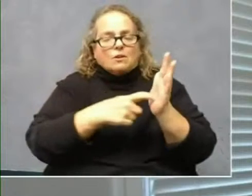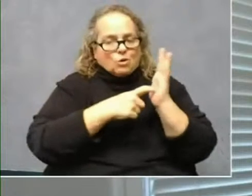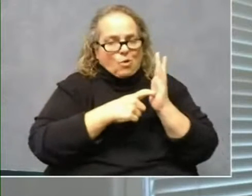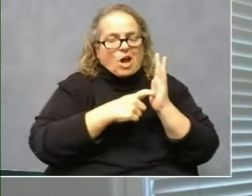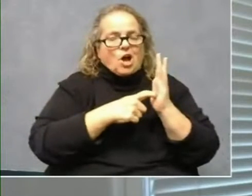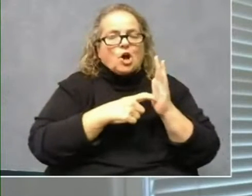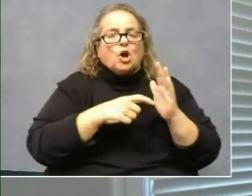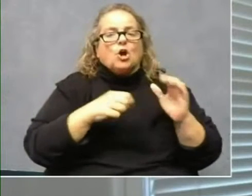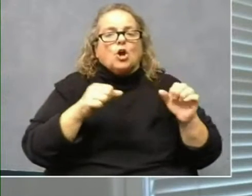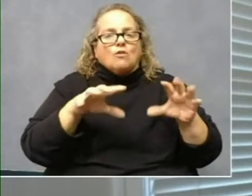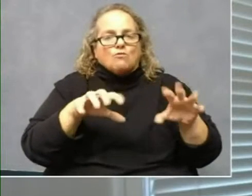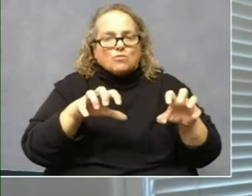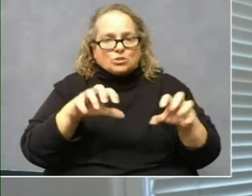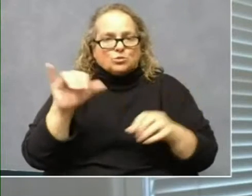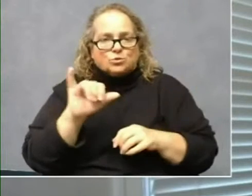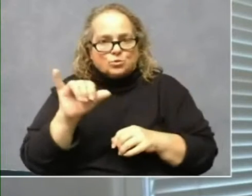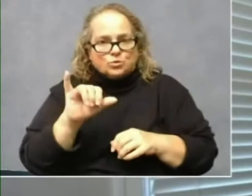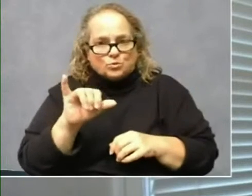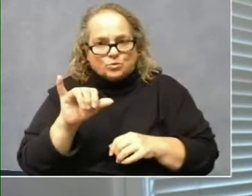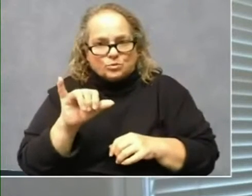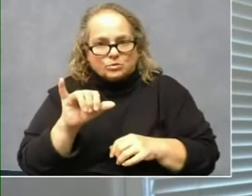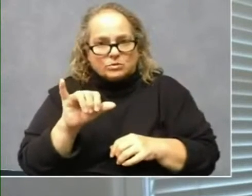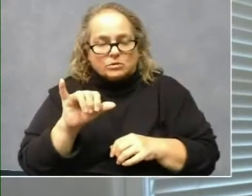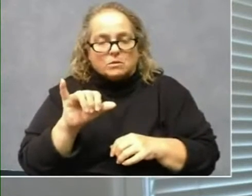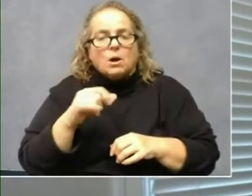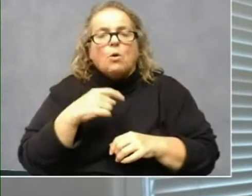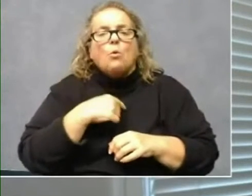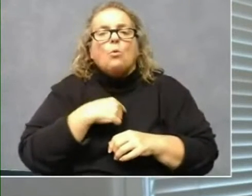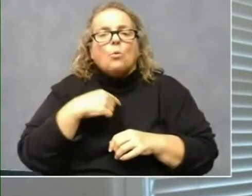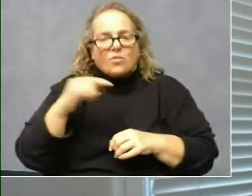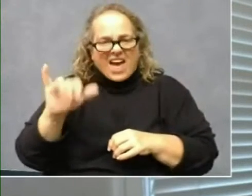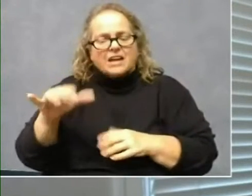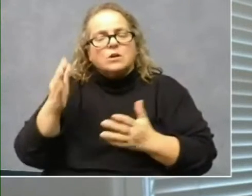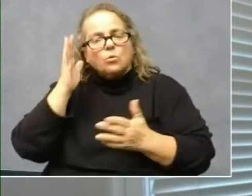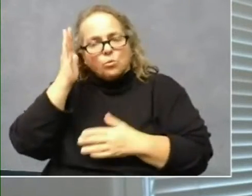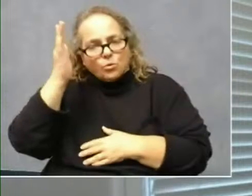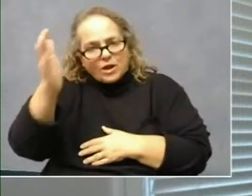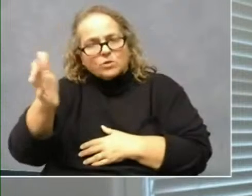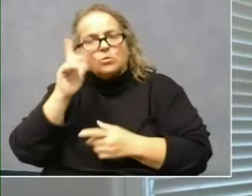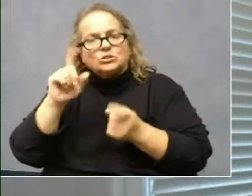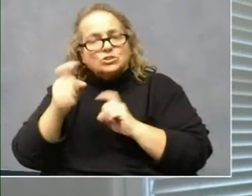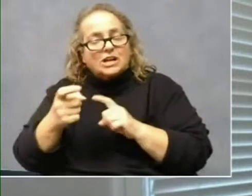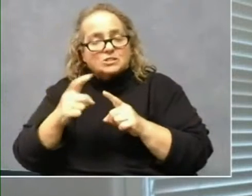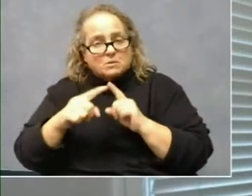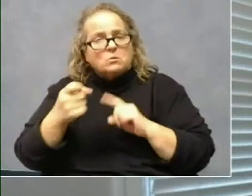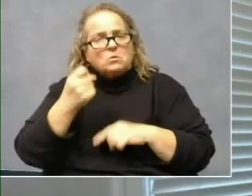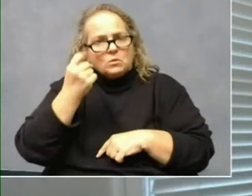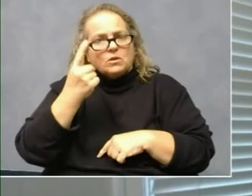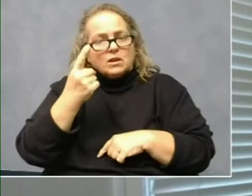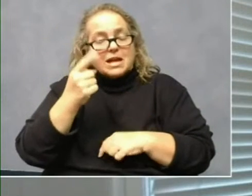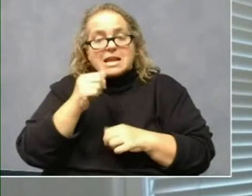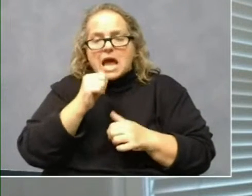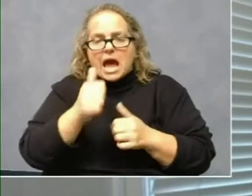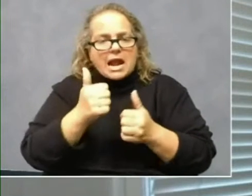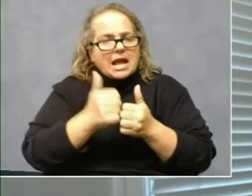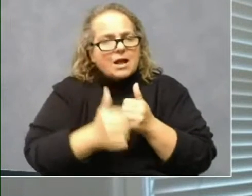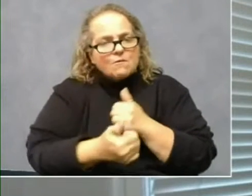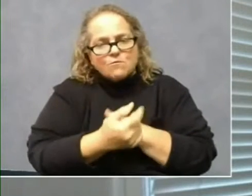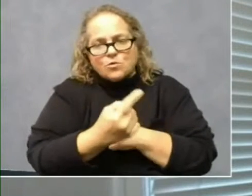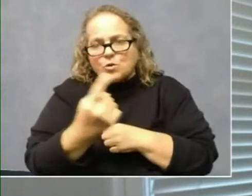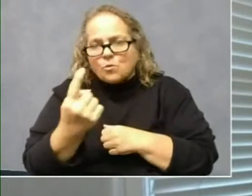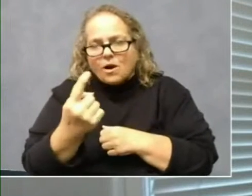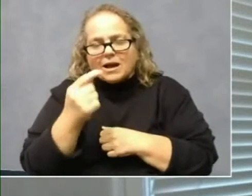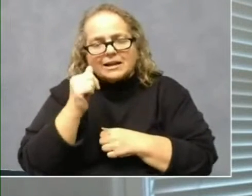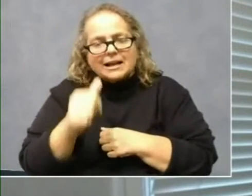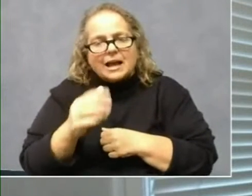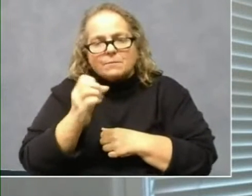of these things, and not everybody can be first in line. So I know it's frustrating. I know it's very difficult.